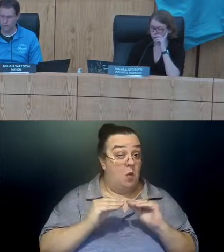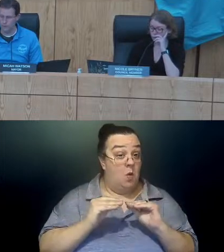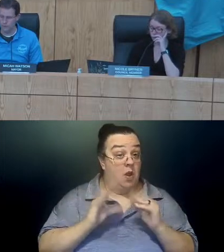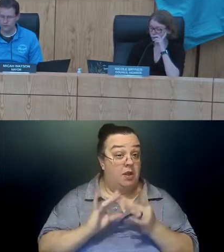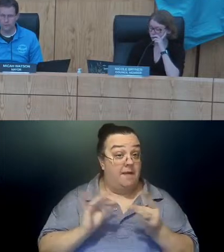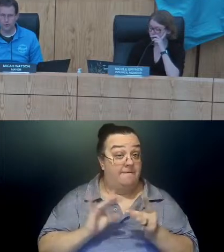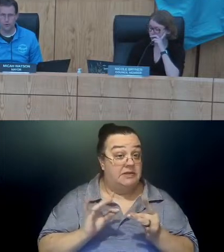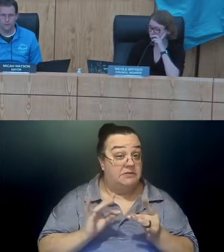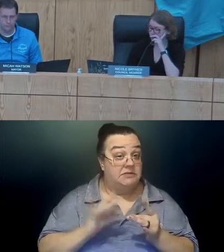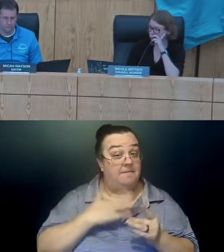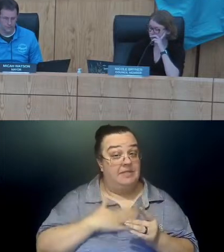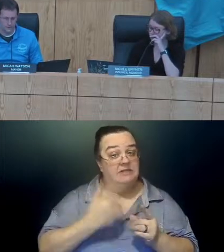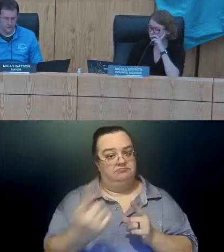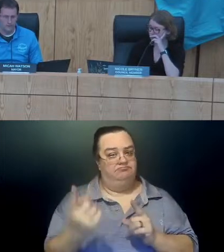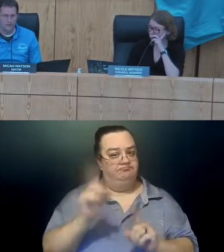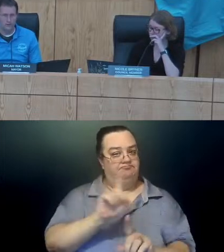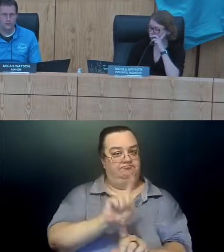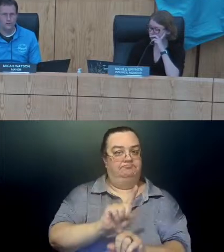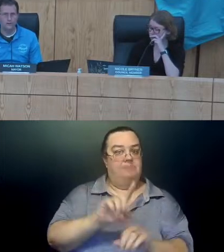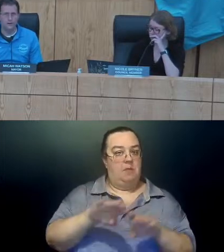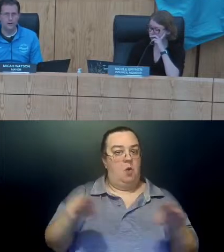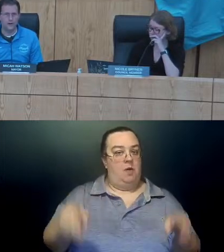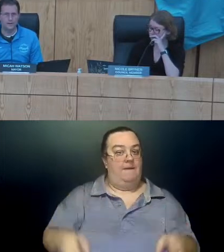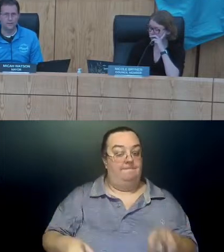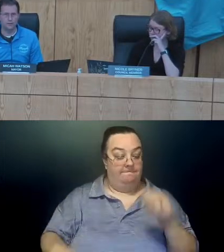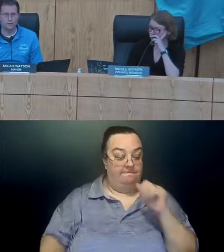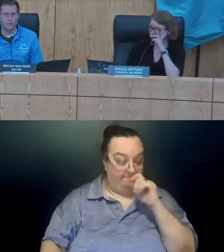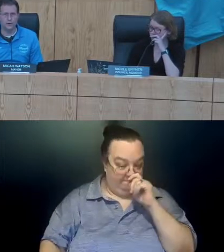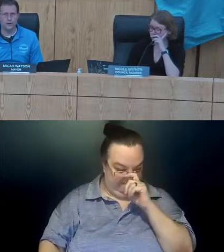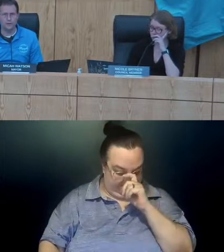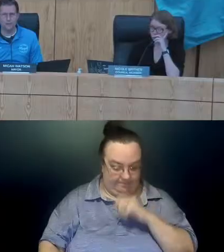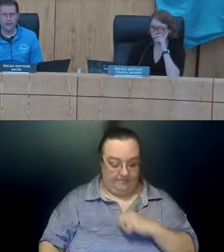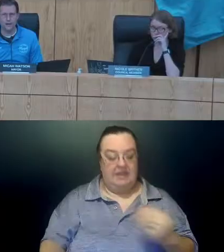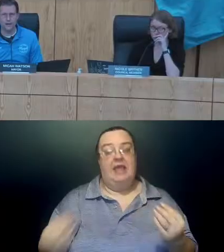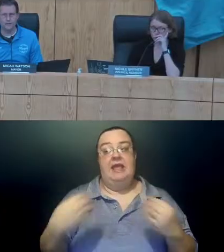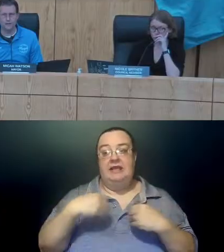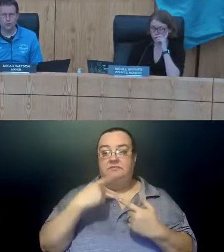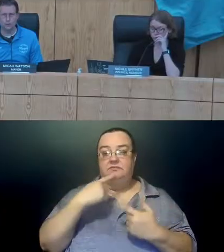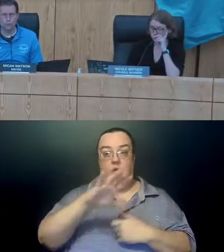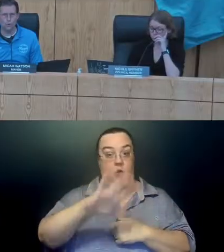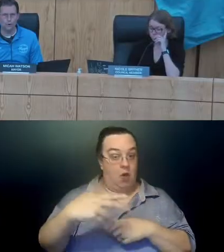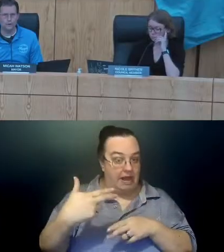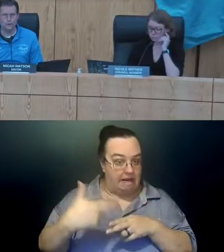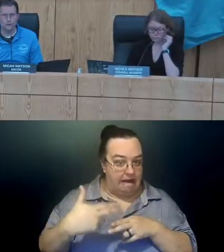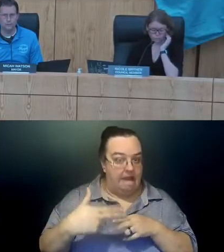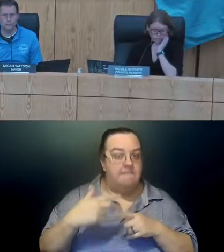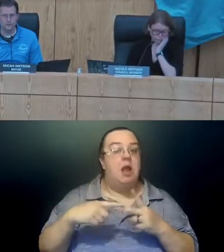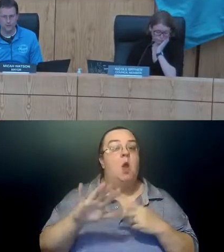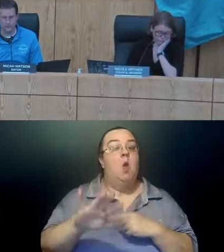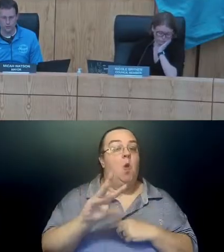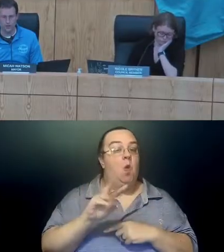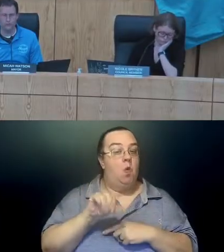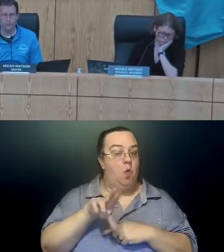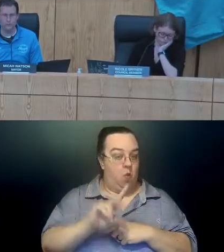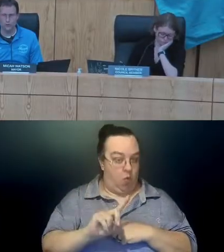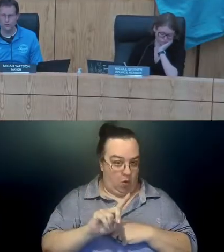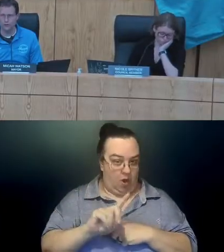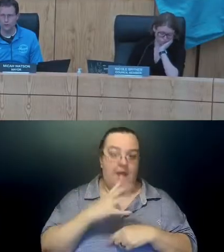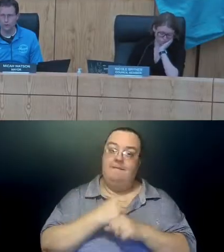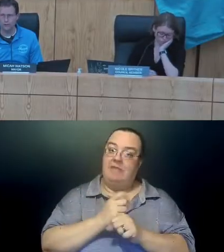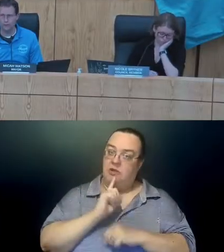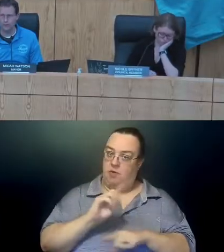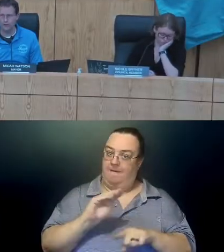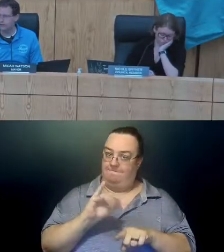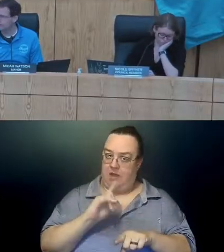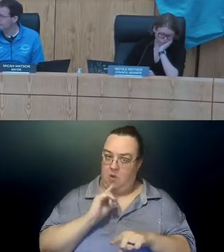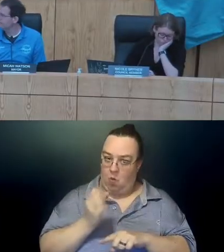Please come forward to the podium and give us your name and your ward. Please make sure the microphone's on, and you